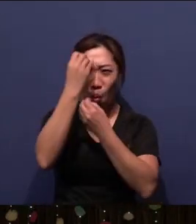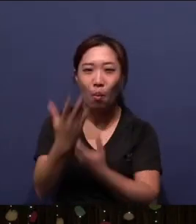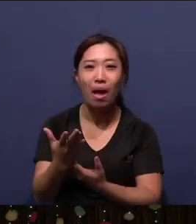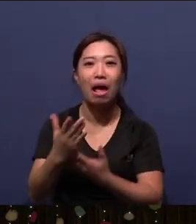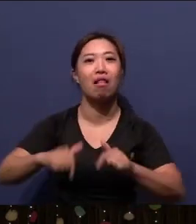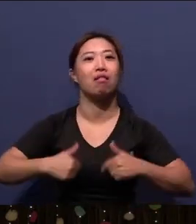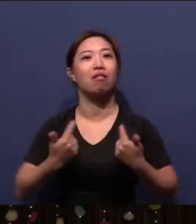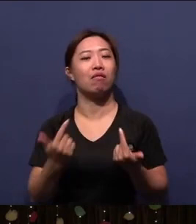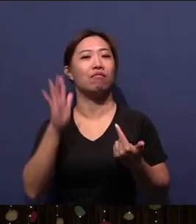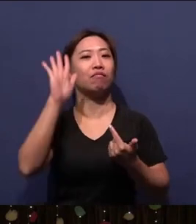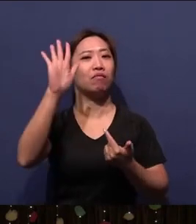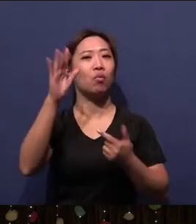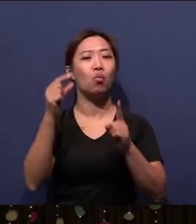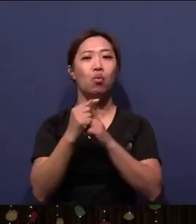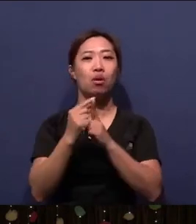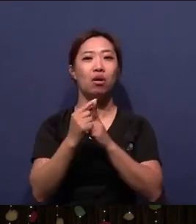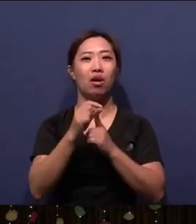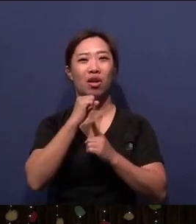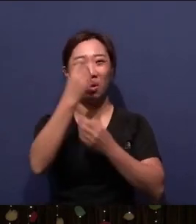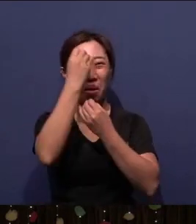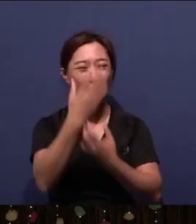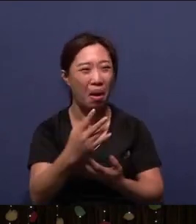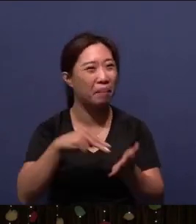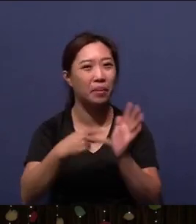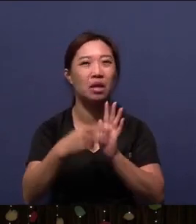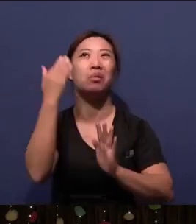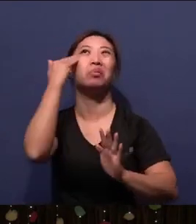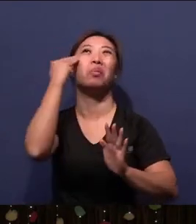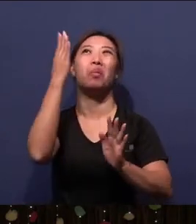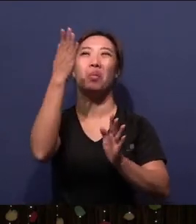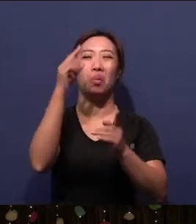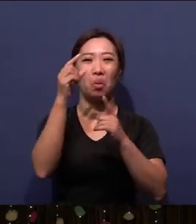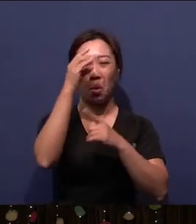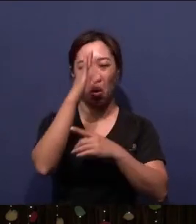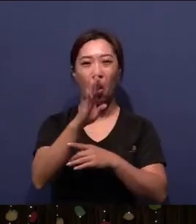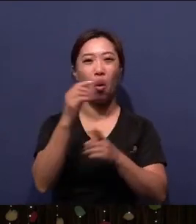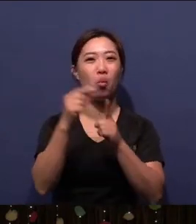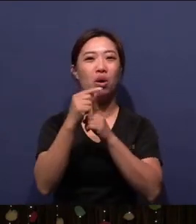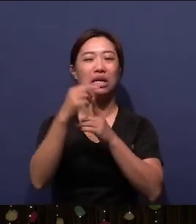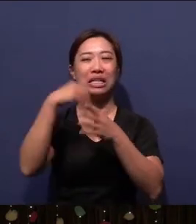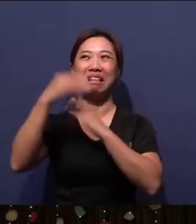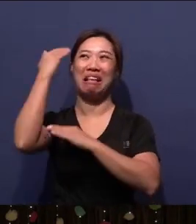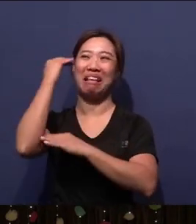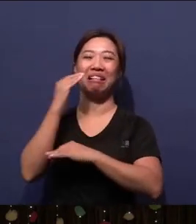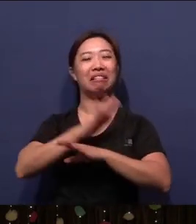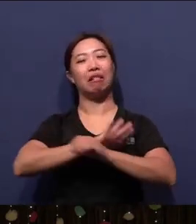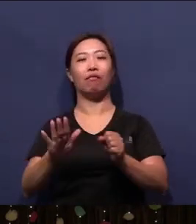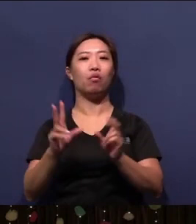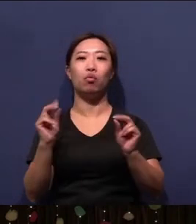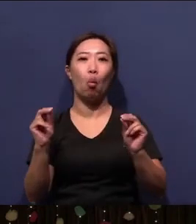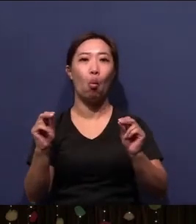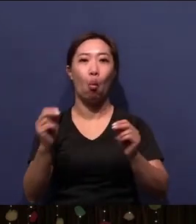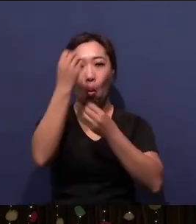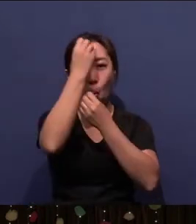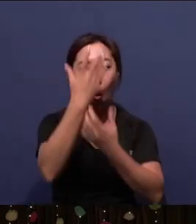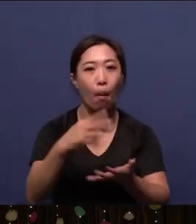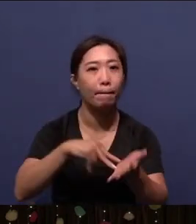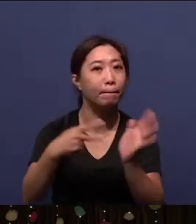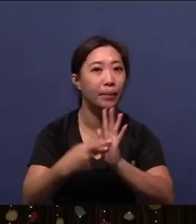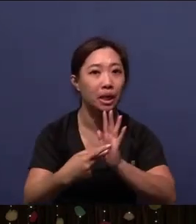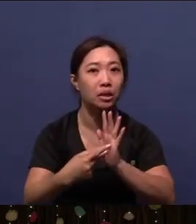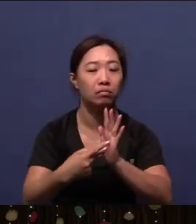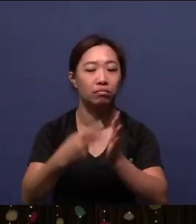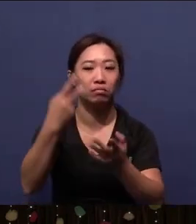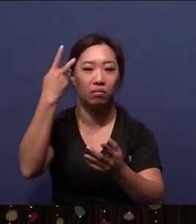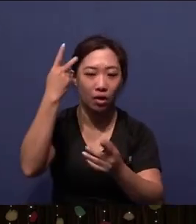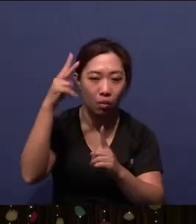out. And obedience is not just merely knowing God's word in our heads. Obedience is truth